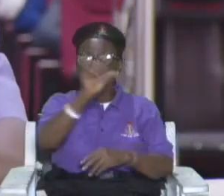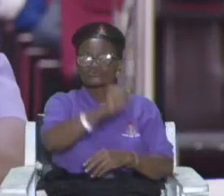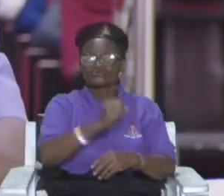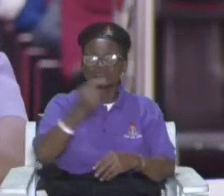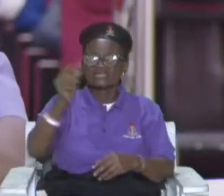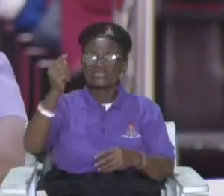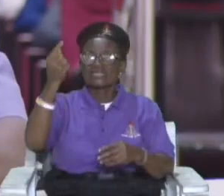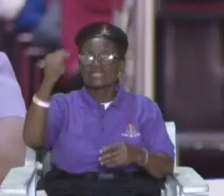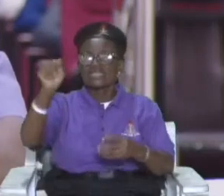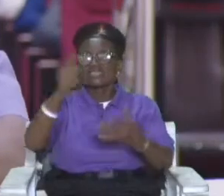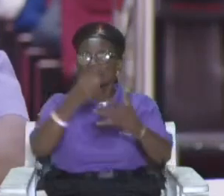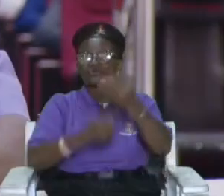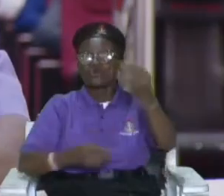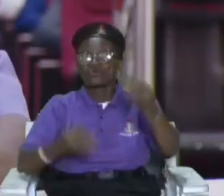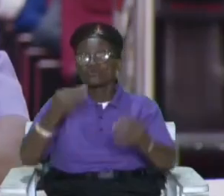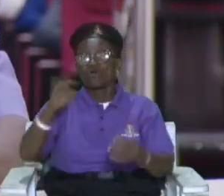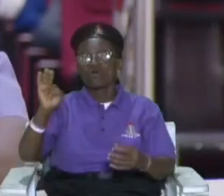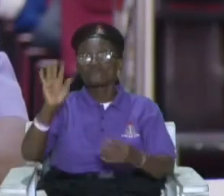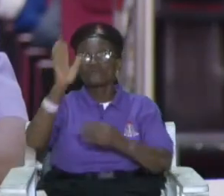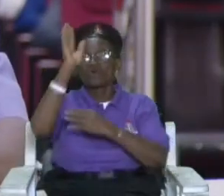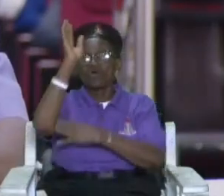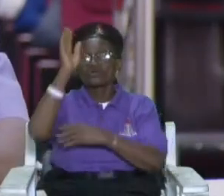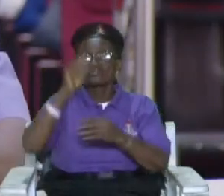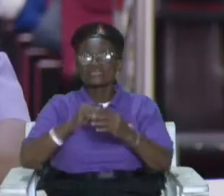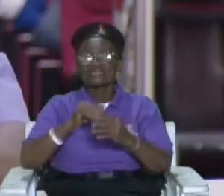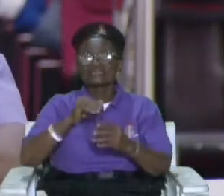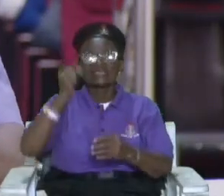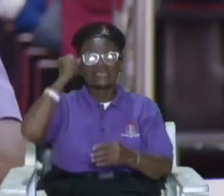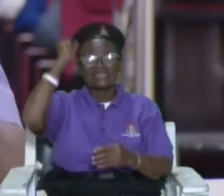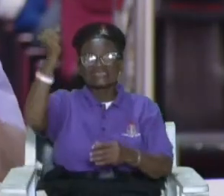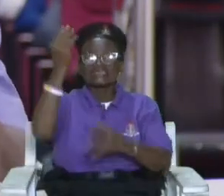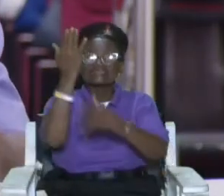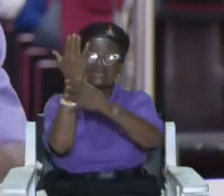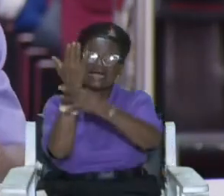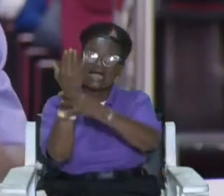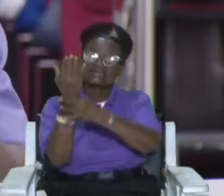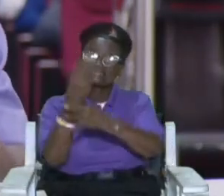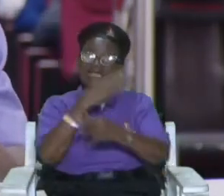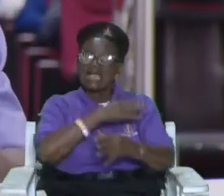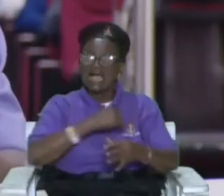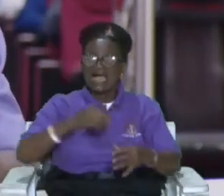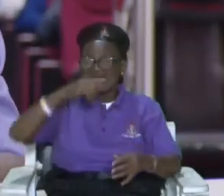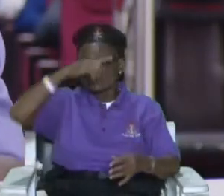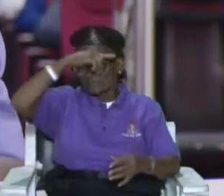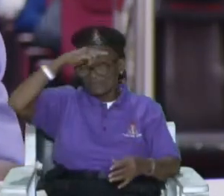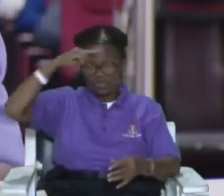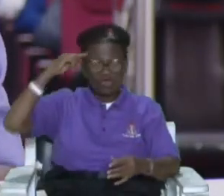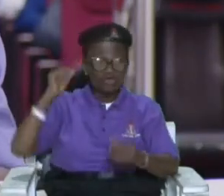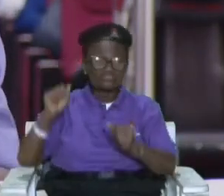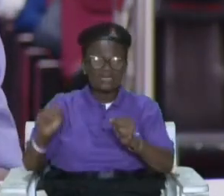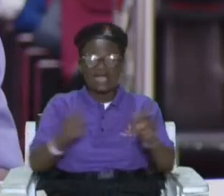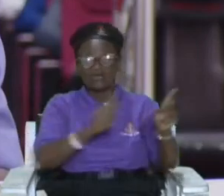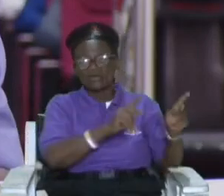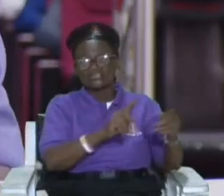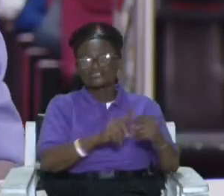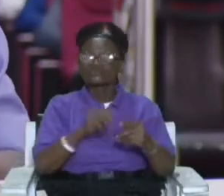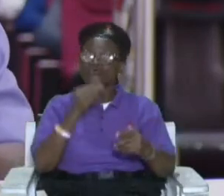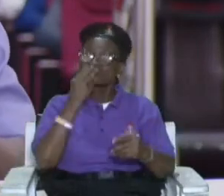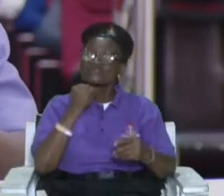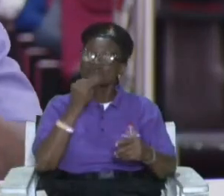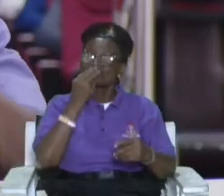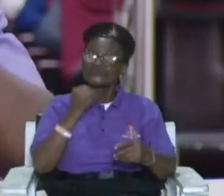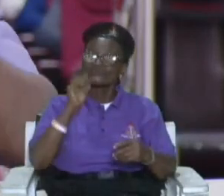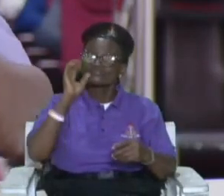in his hand. And because according to Hebrews chapter 12,